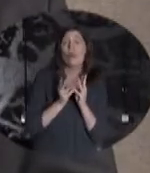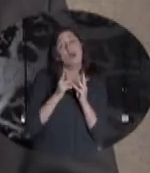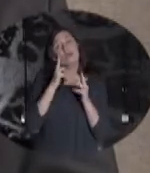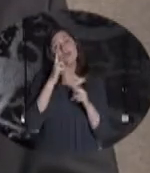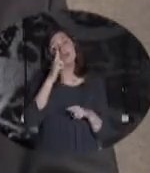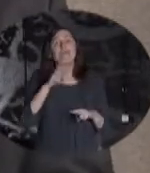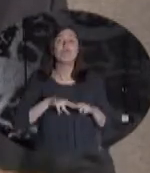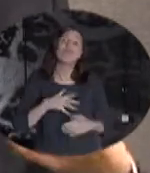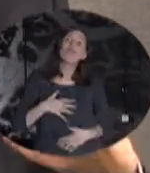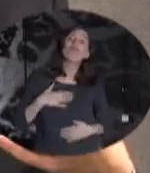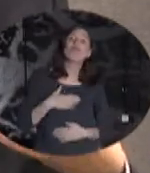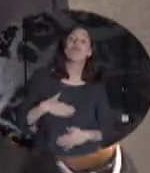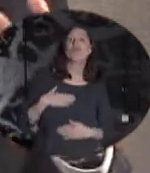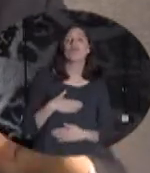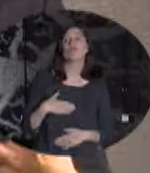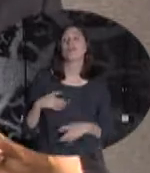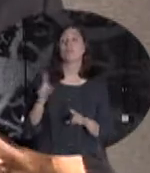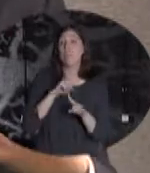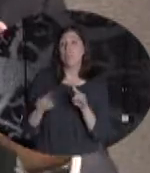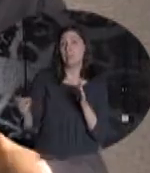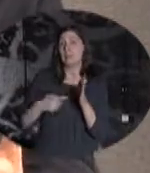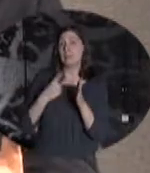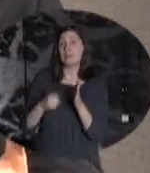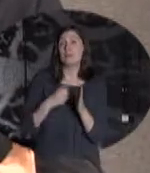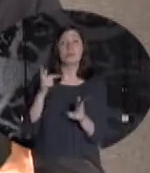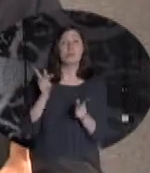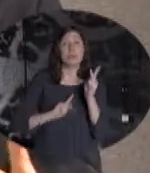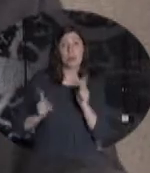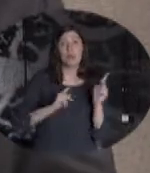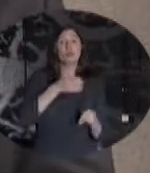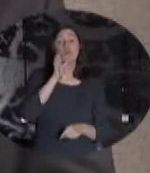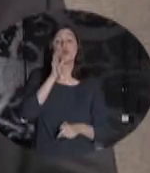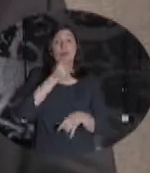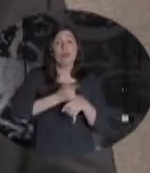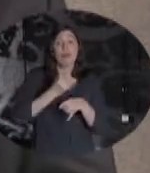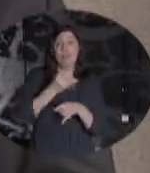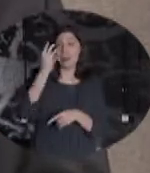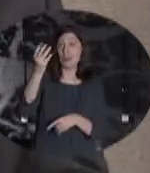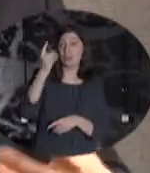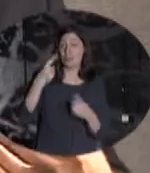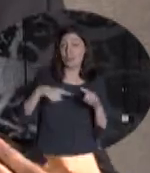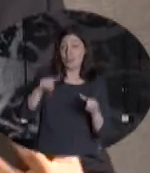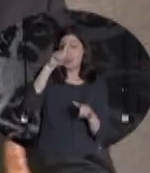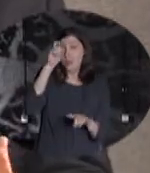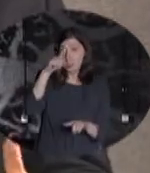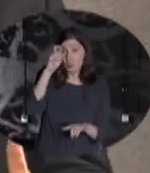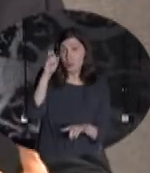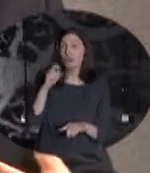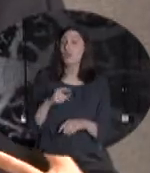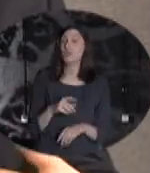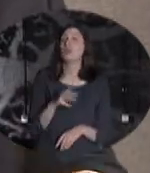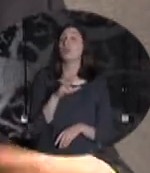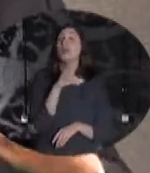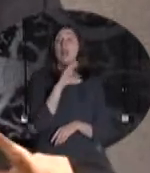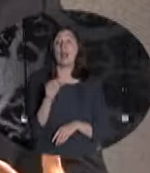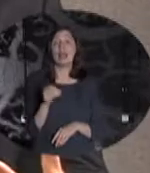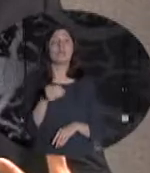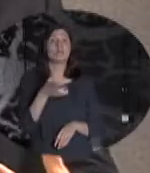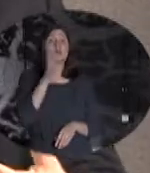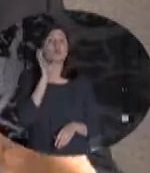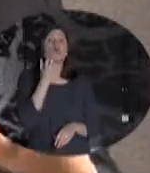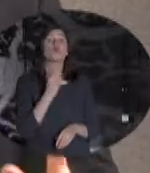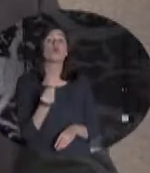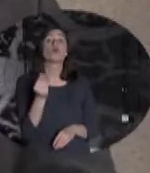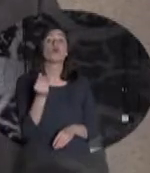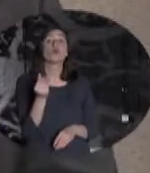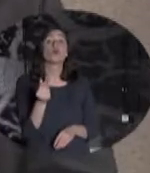fun. People tend to drink a lot of alcohol outside in the summertime, and they also will tend to drink a lot of sugary drinks